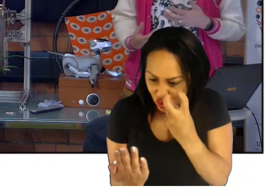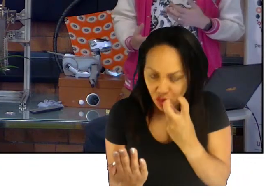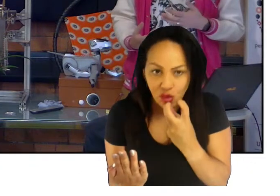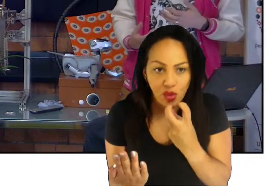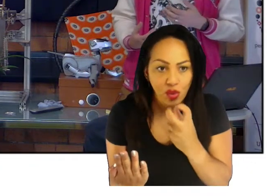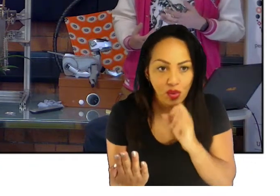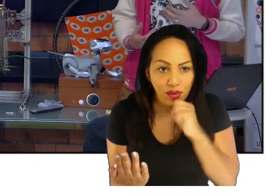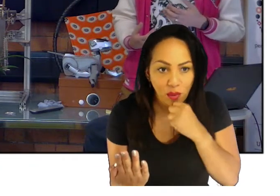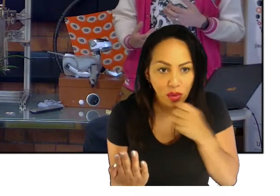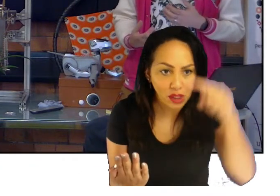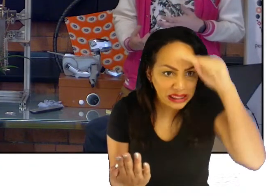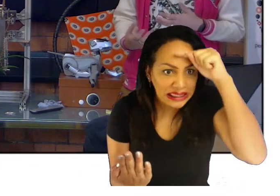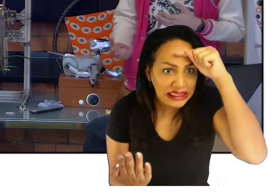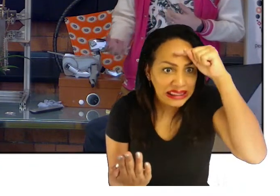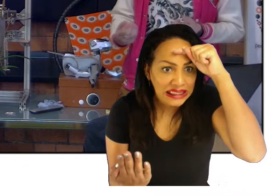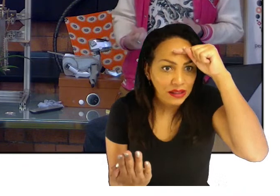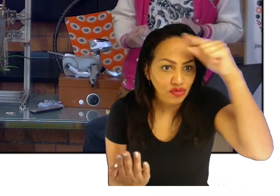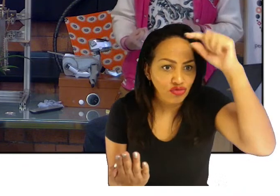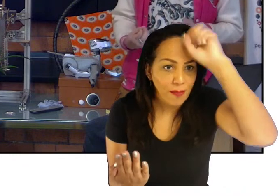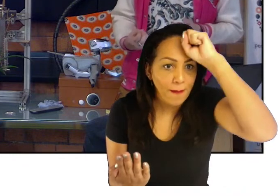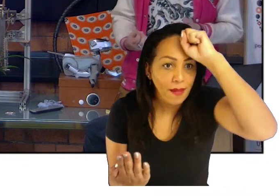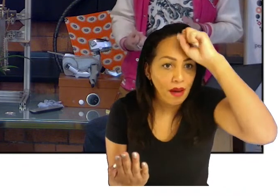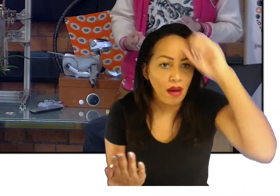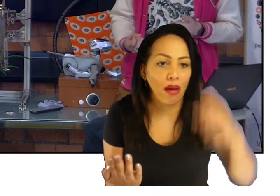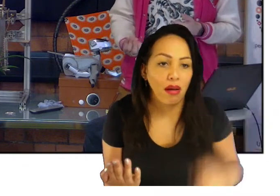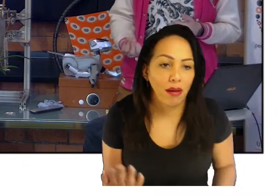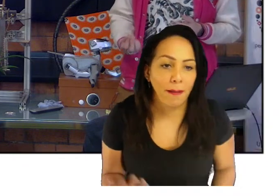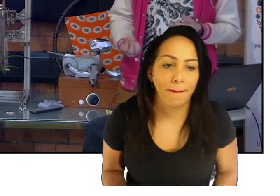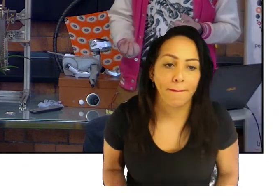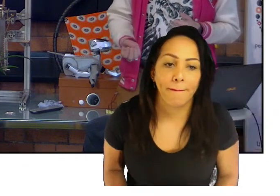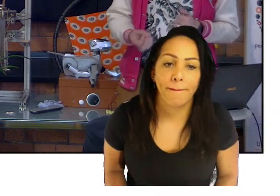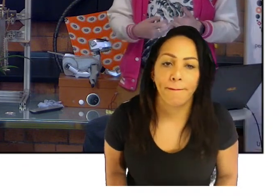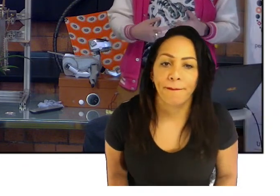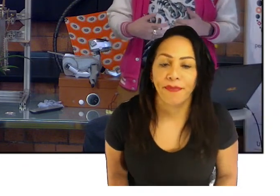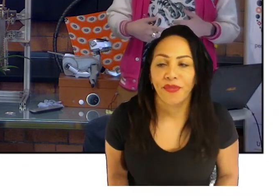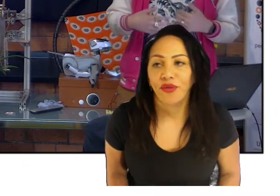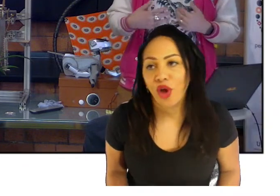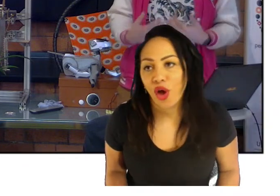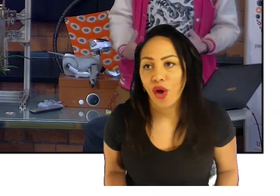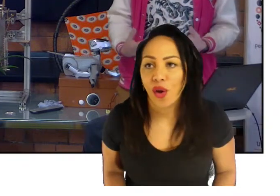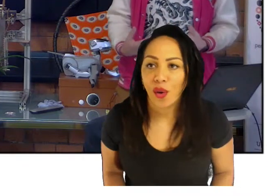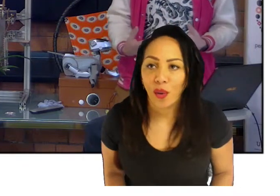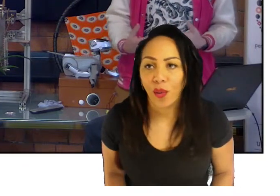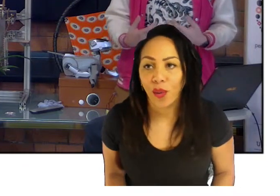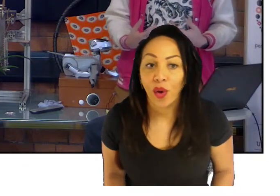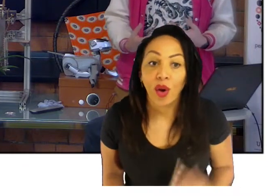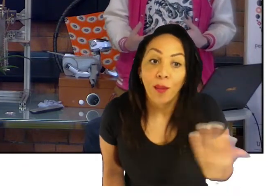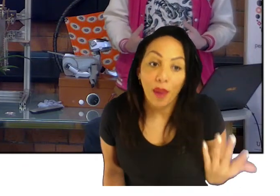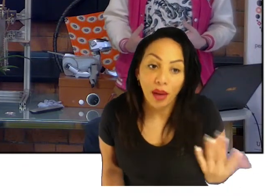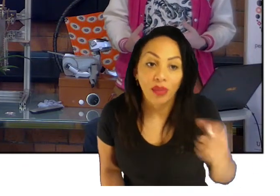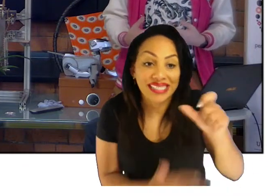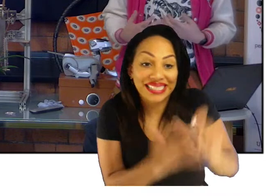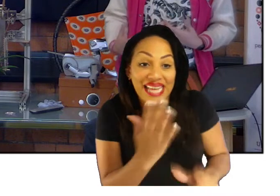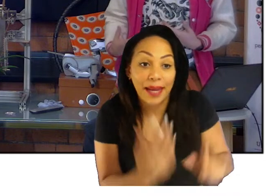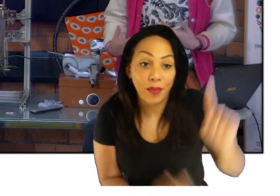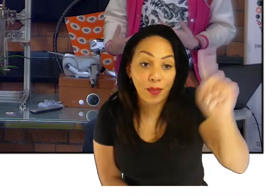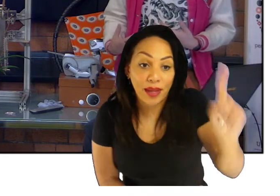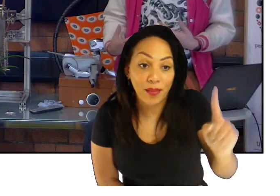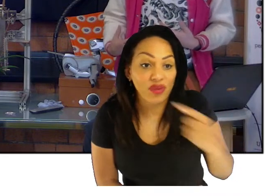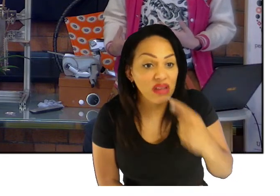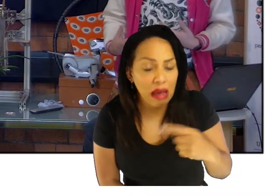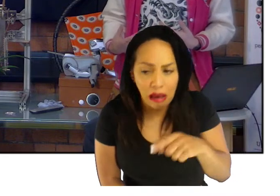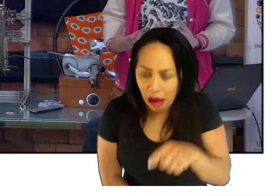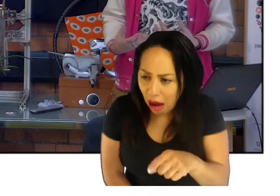do think of the fact that when disabled people tell me that it's inspired them to create their own, that is important to